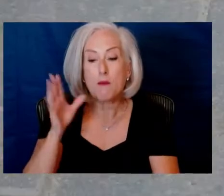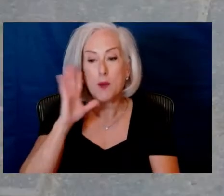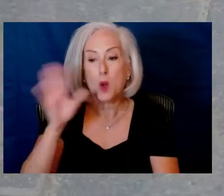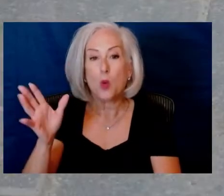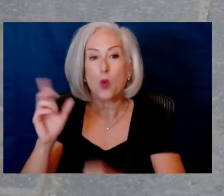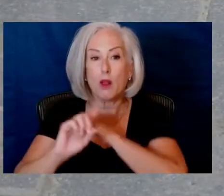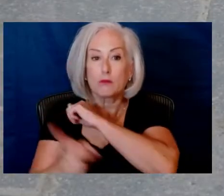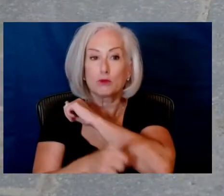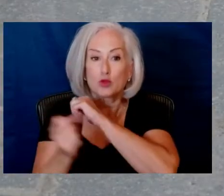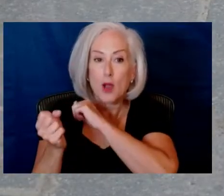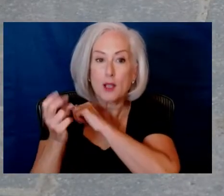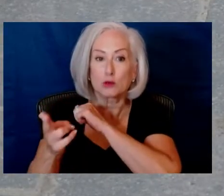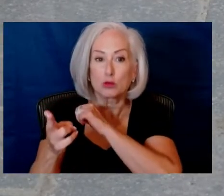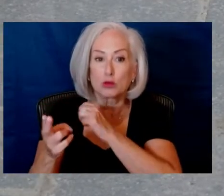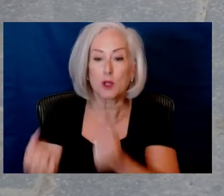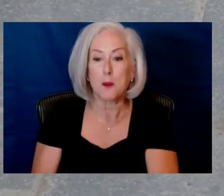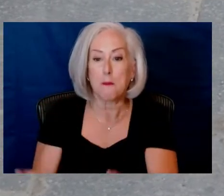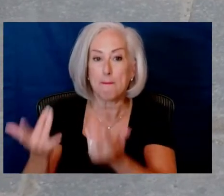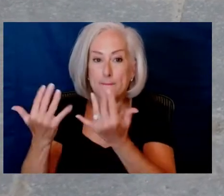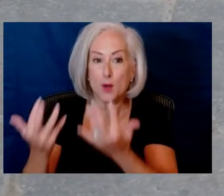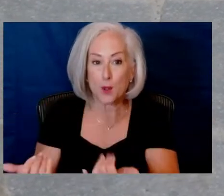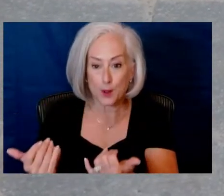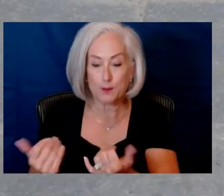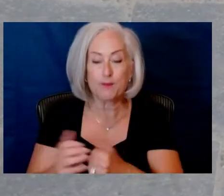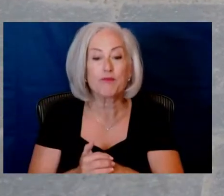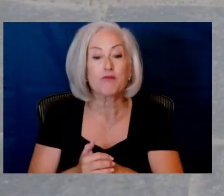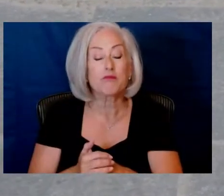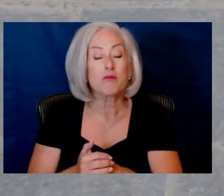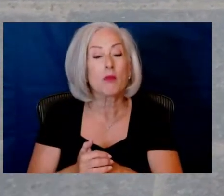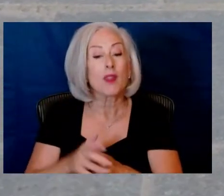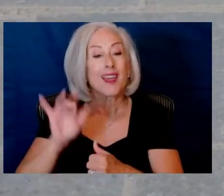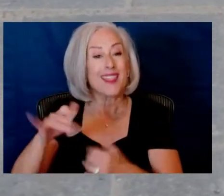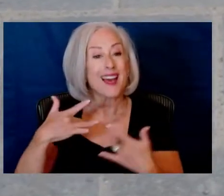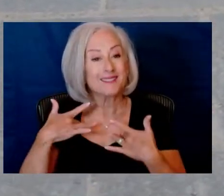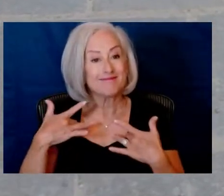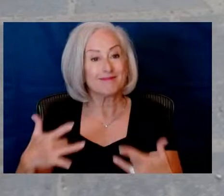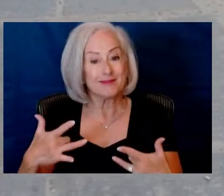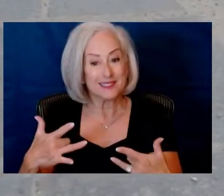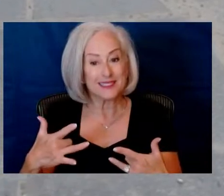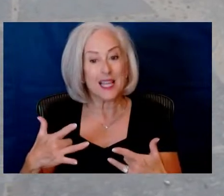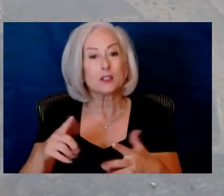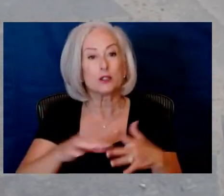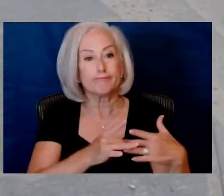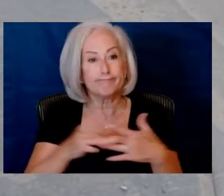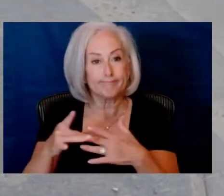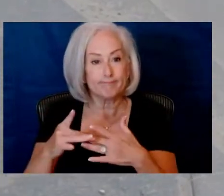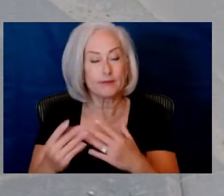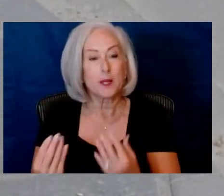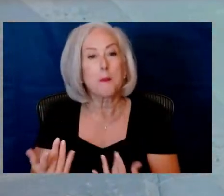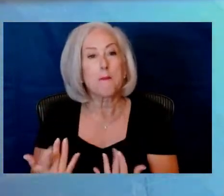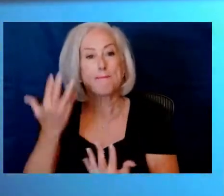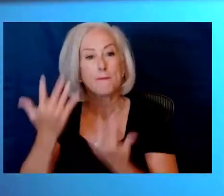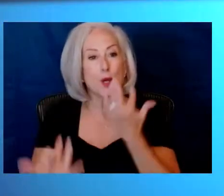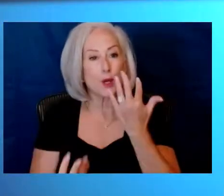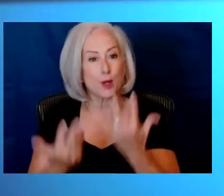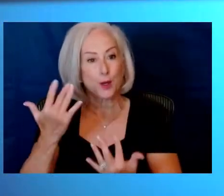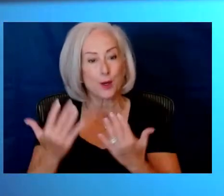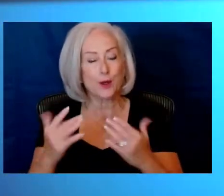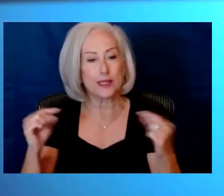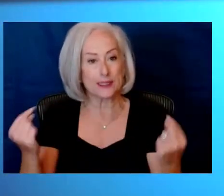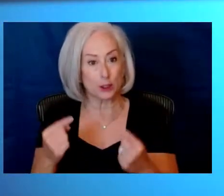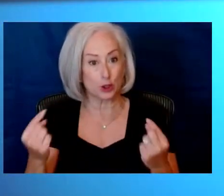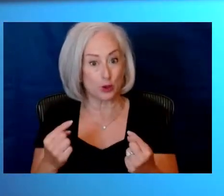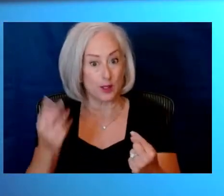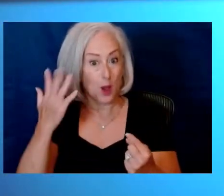grass, and those do lead to burn injuries when they're trying to kind of douse a lot of fuel to get them